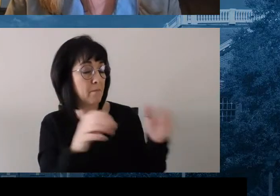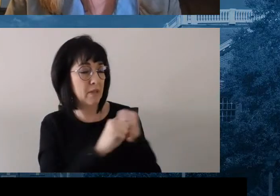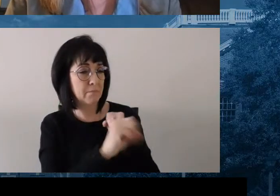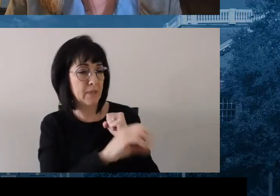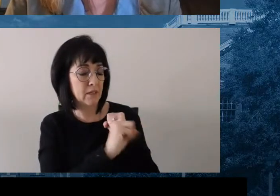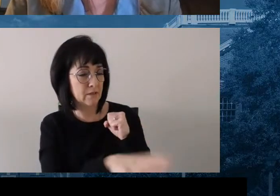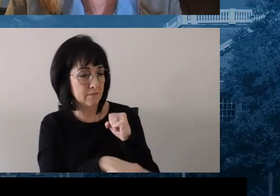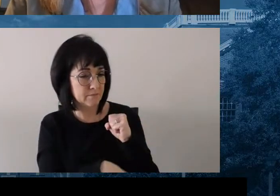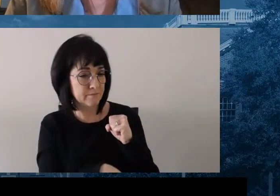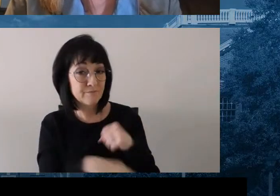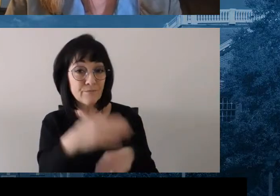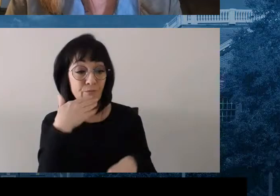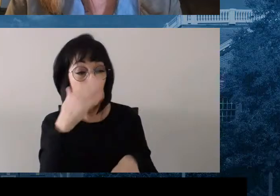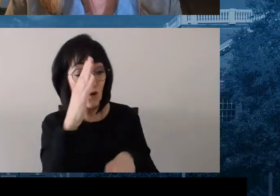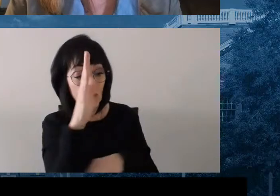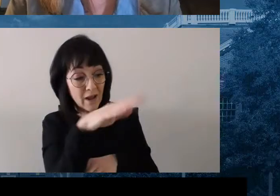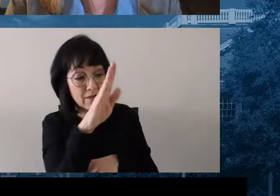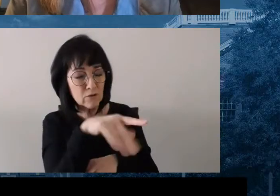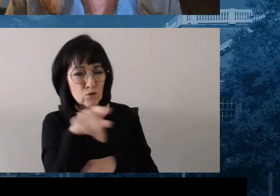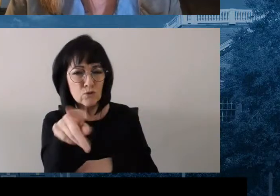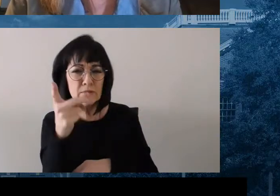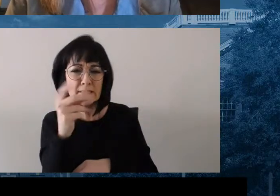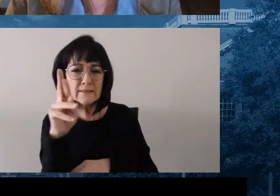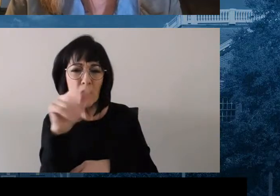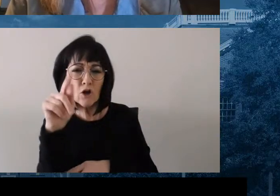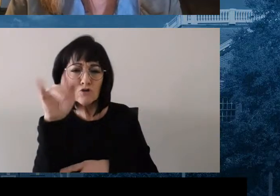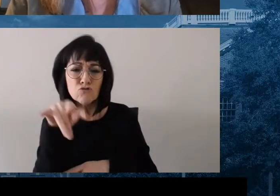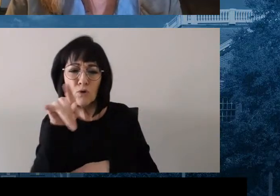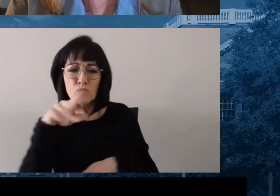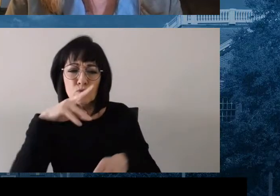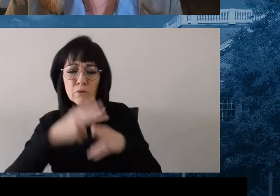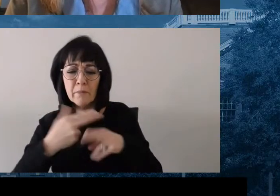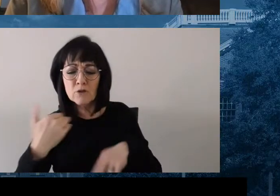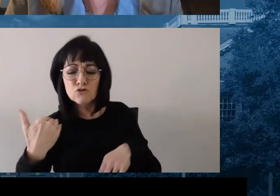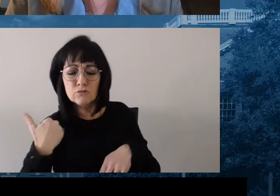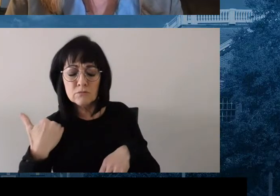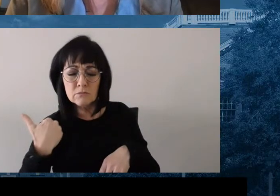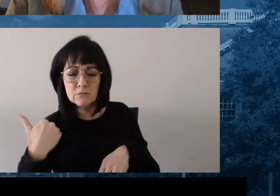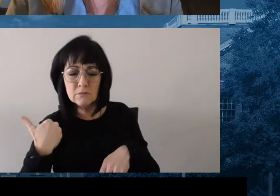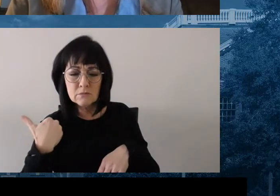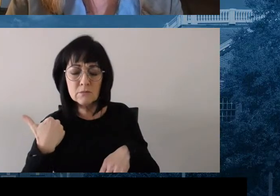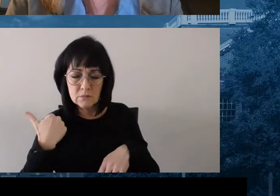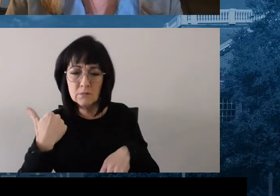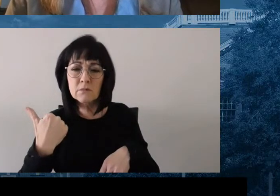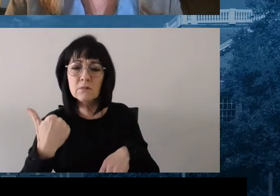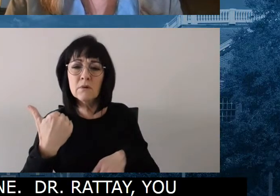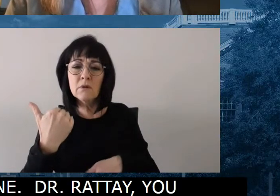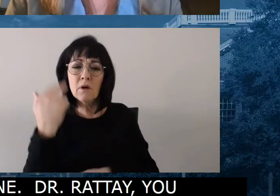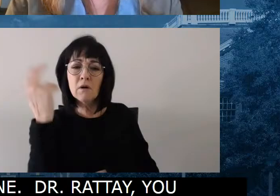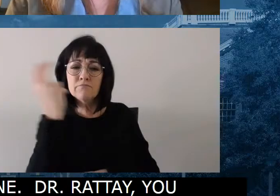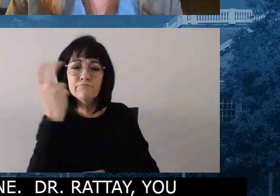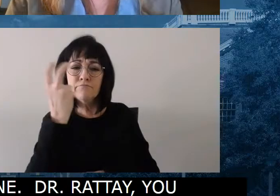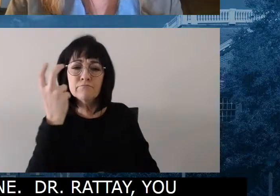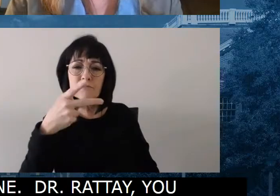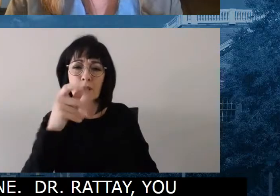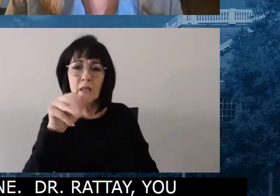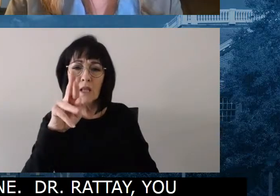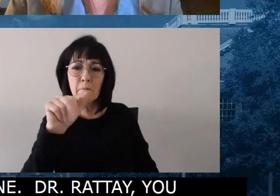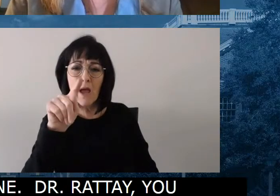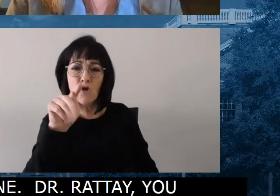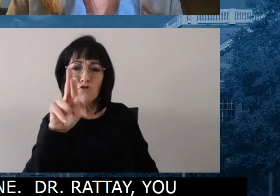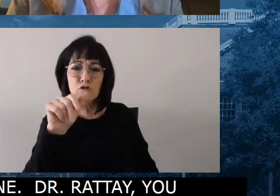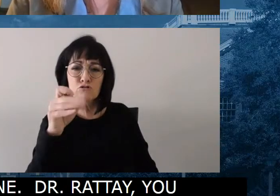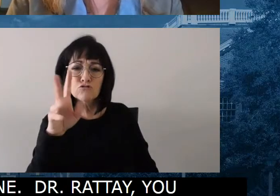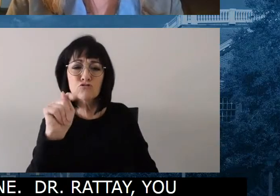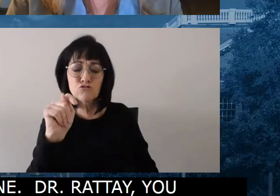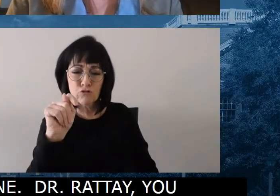Good afternoon, everyone. Dr. Rattay, you mentioned earlier the paratransit program that had that pilot down there in Sussex County,